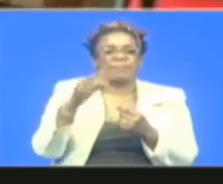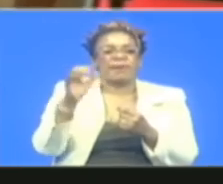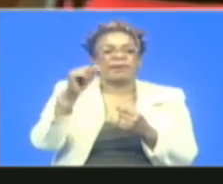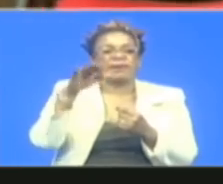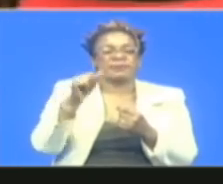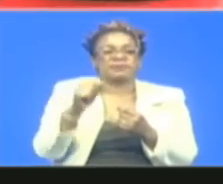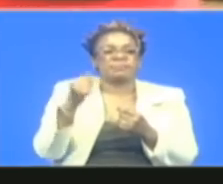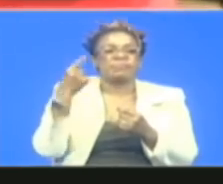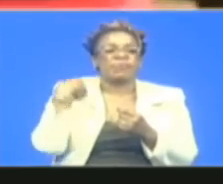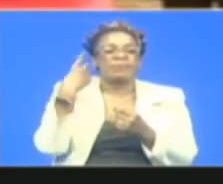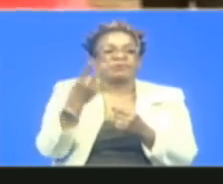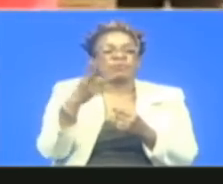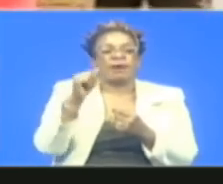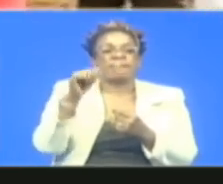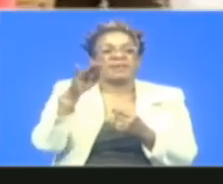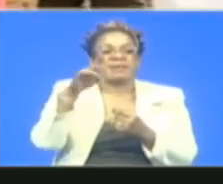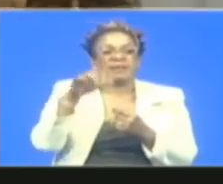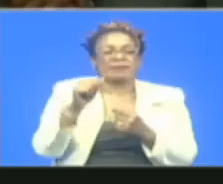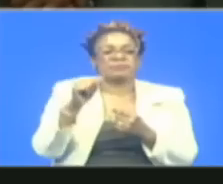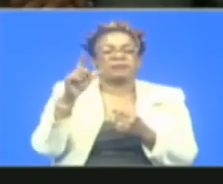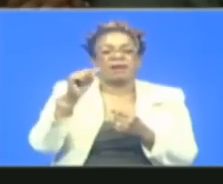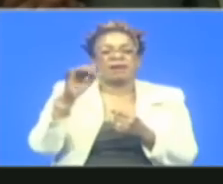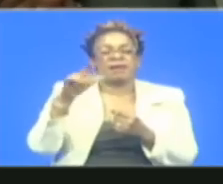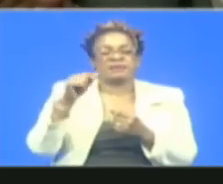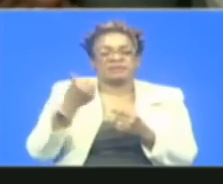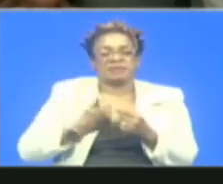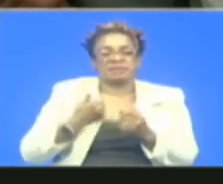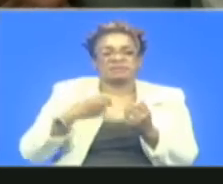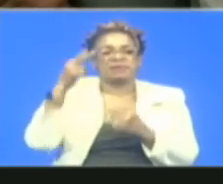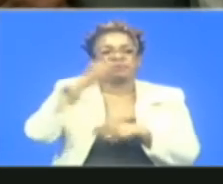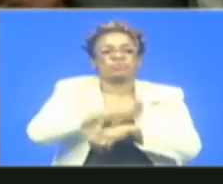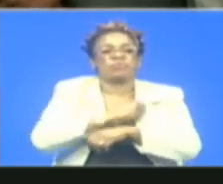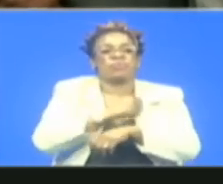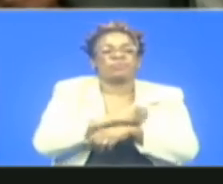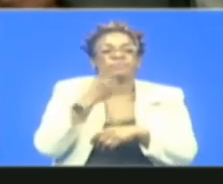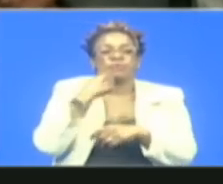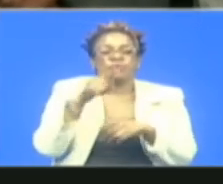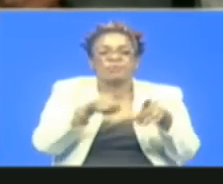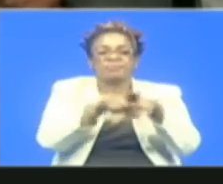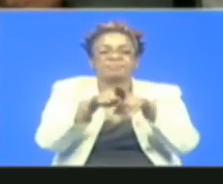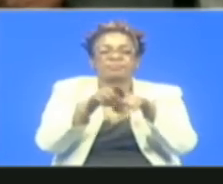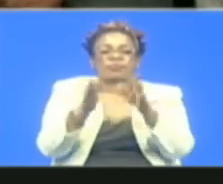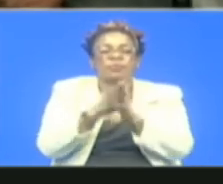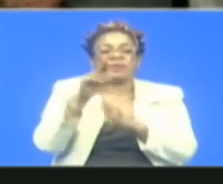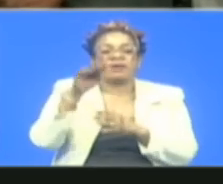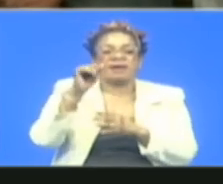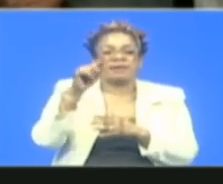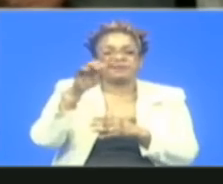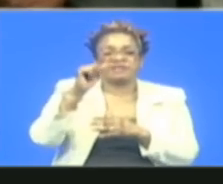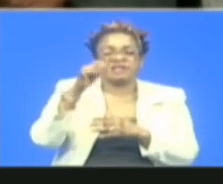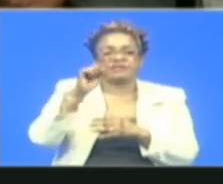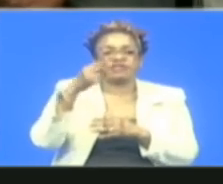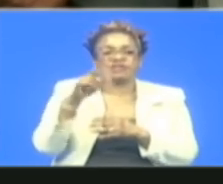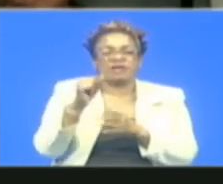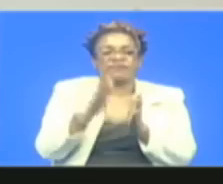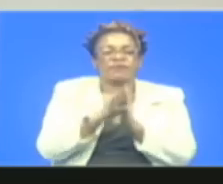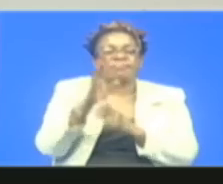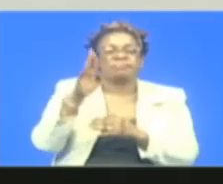second was Abigail Mokene from Alliance Girls High School, who tied with Natasha Nyambura from Bishop Gatimungandu